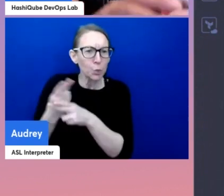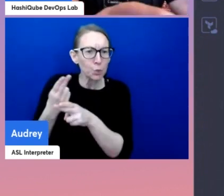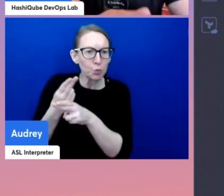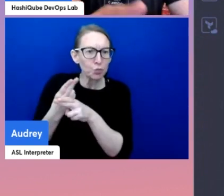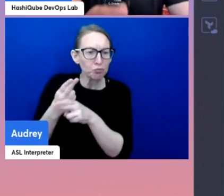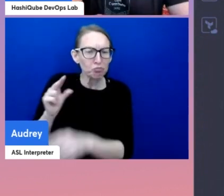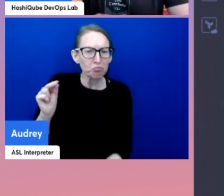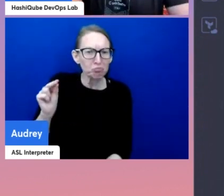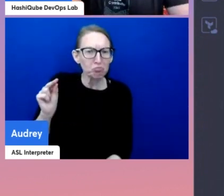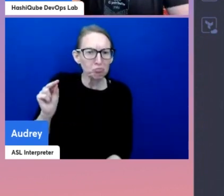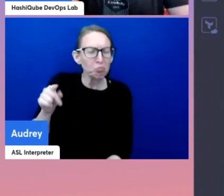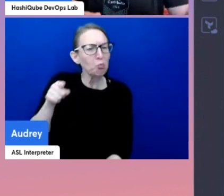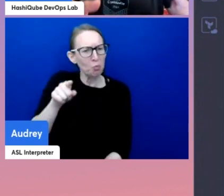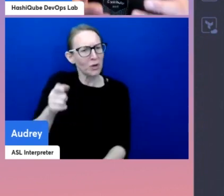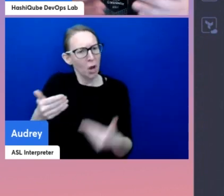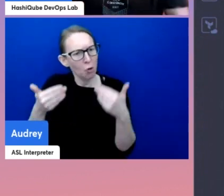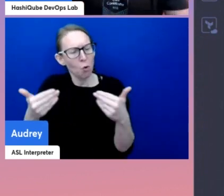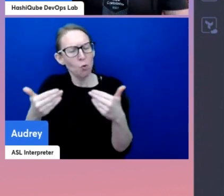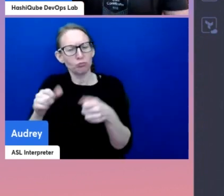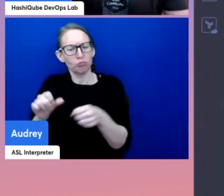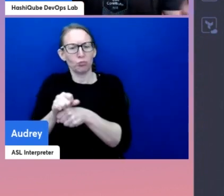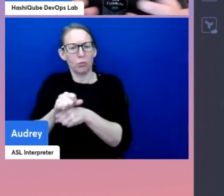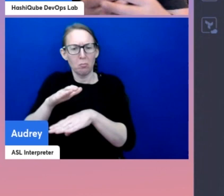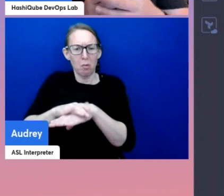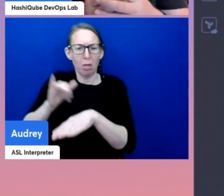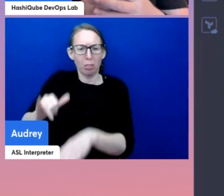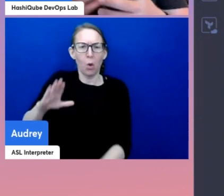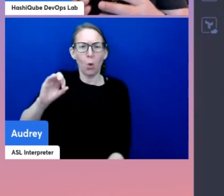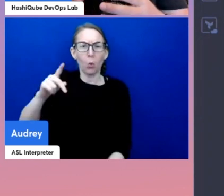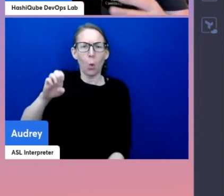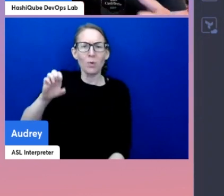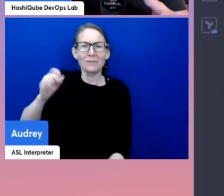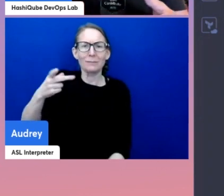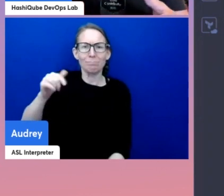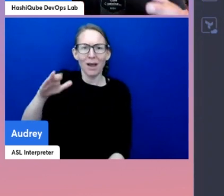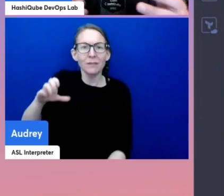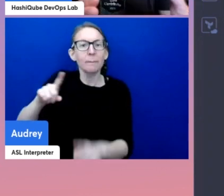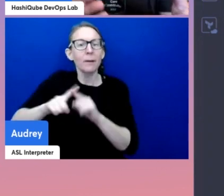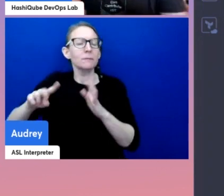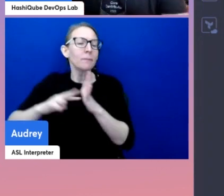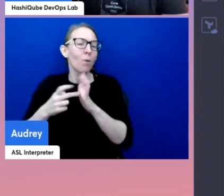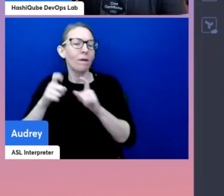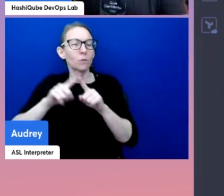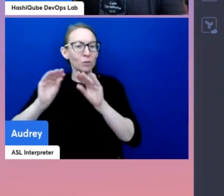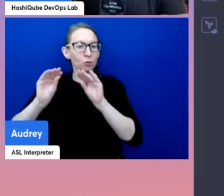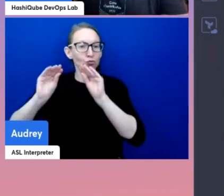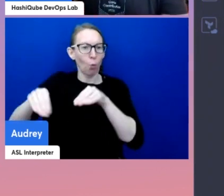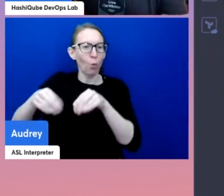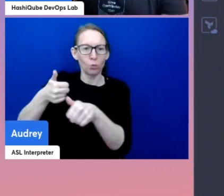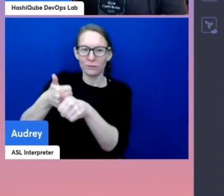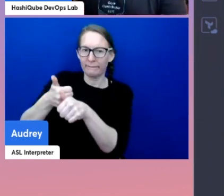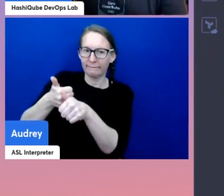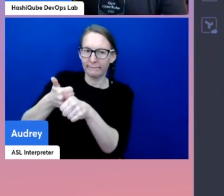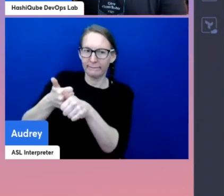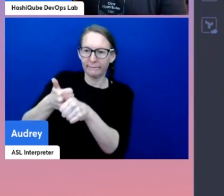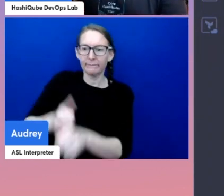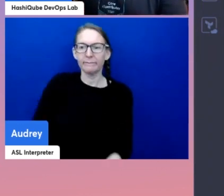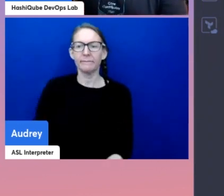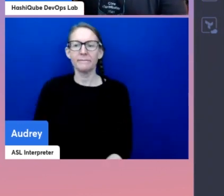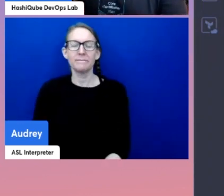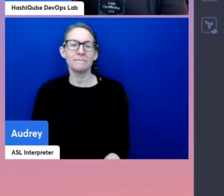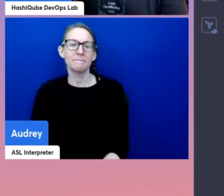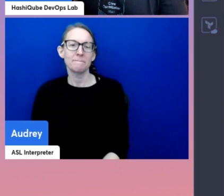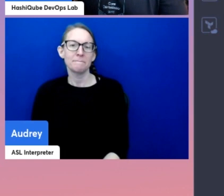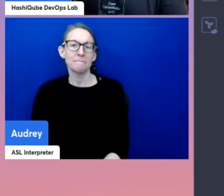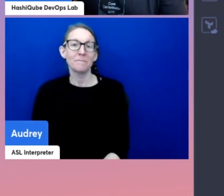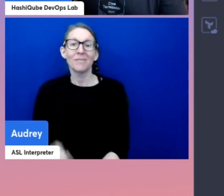still quite happily work on this code base, but it just means that you are going to need to install this yourself. Now, if I show